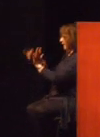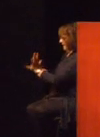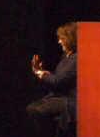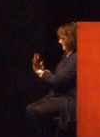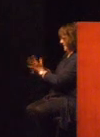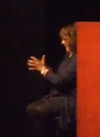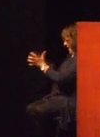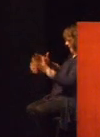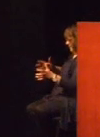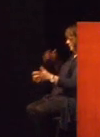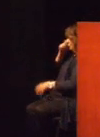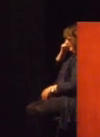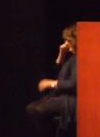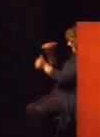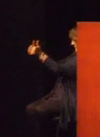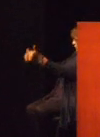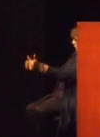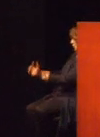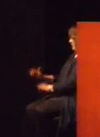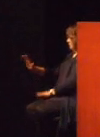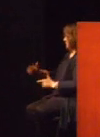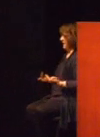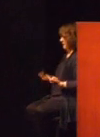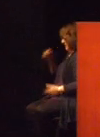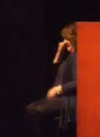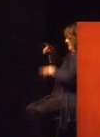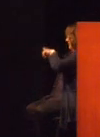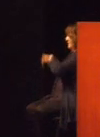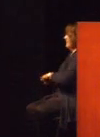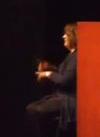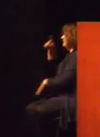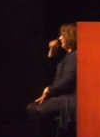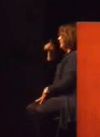much racism shapes our lives, even if it's based on a false construct.